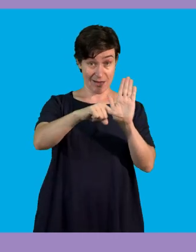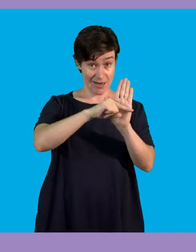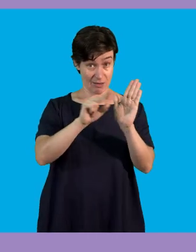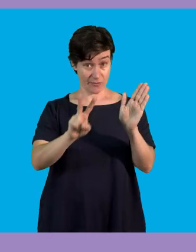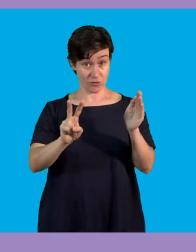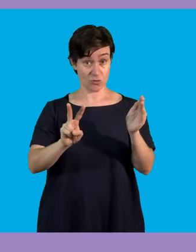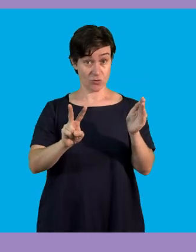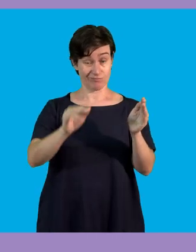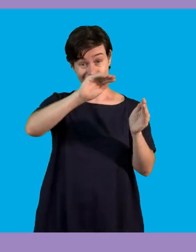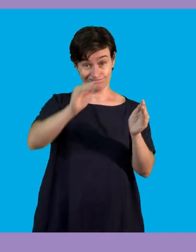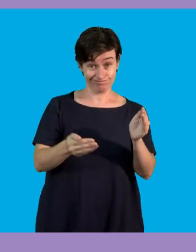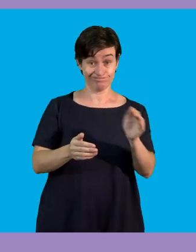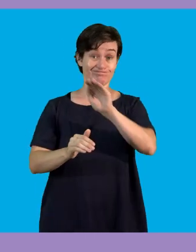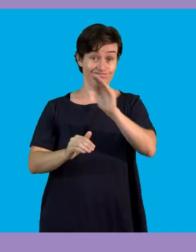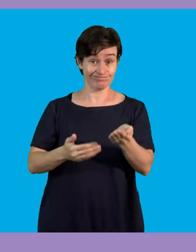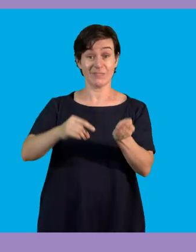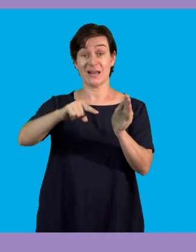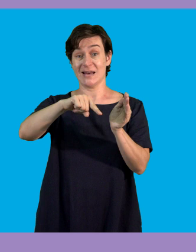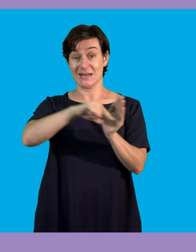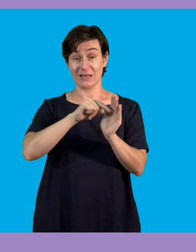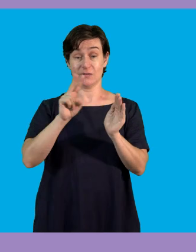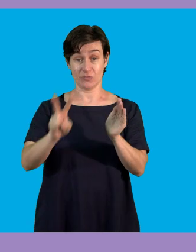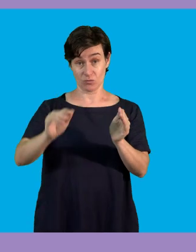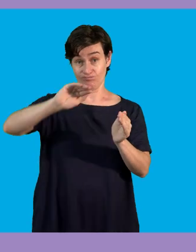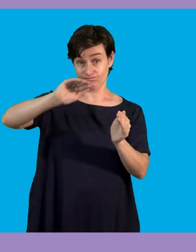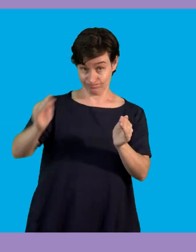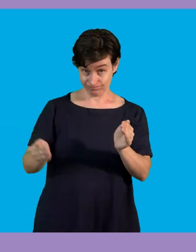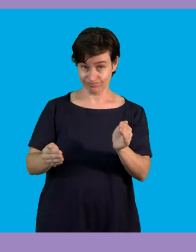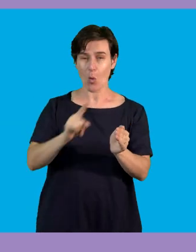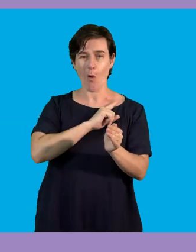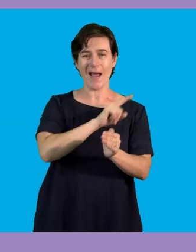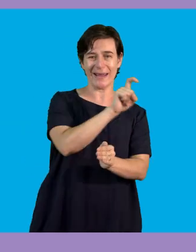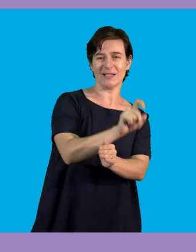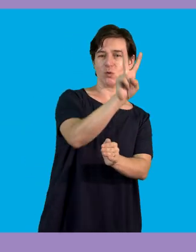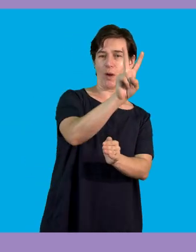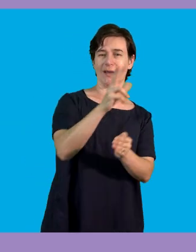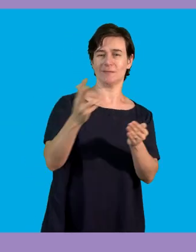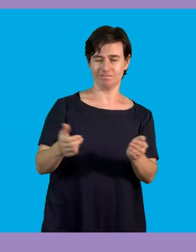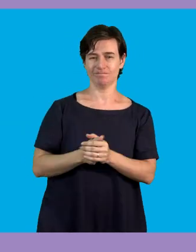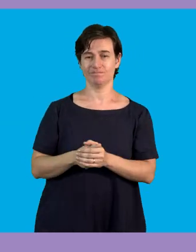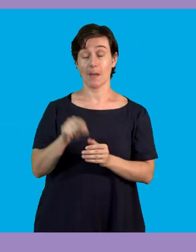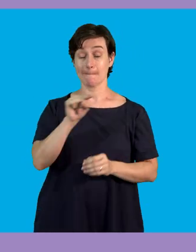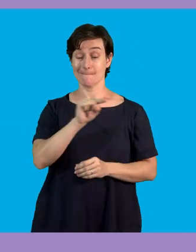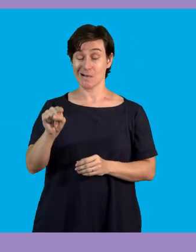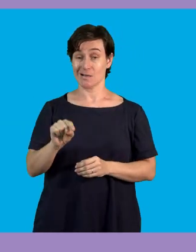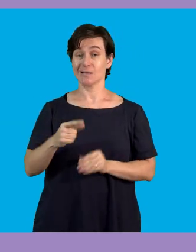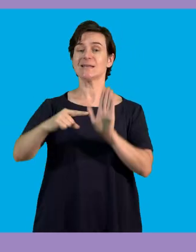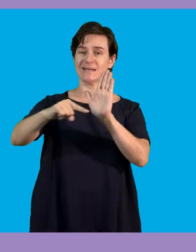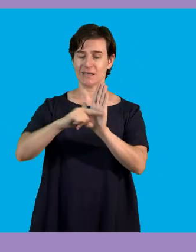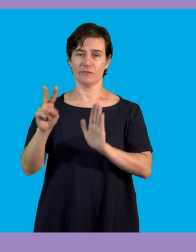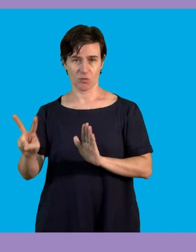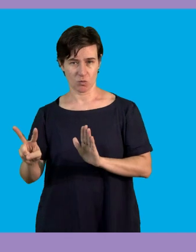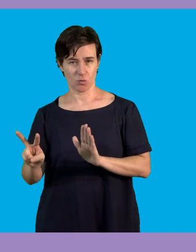2 multiplied by negative 2 representing x squared, and then minus negative 2, which is